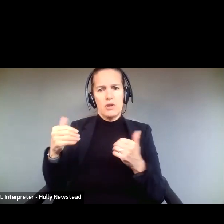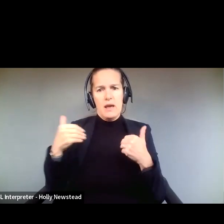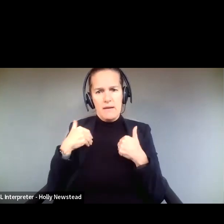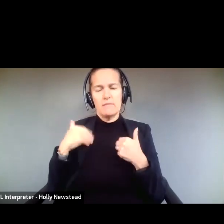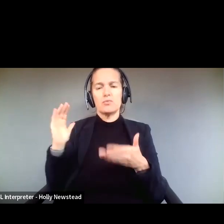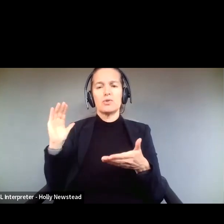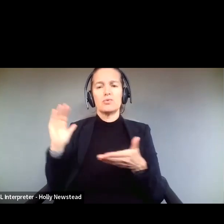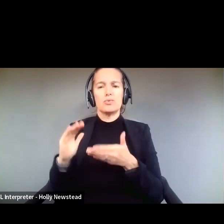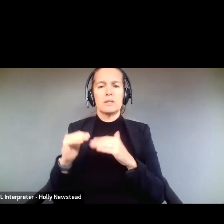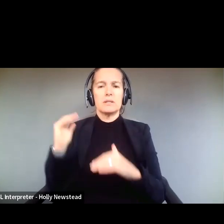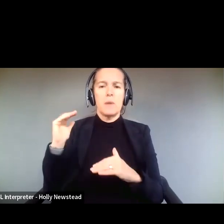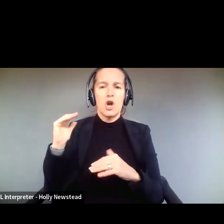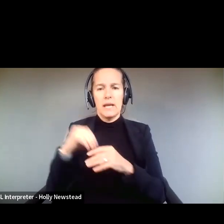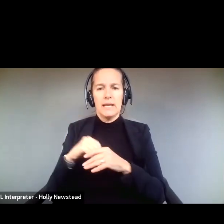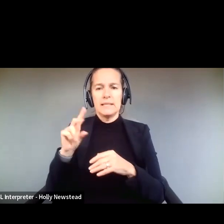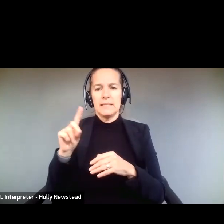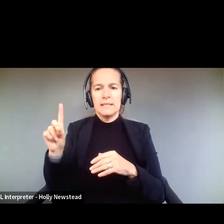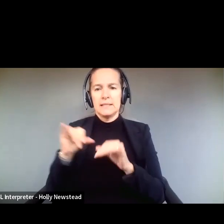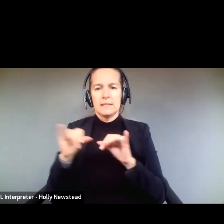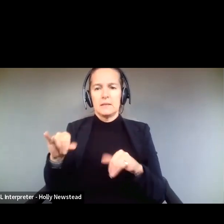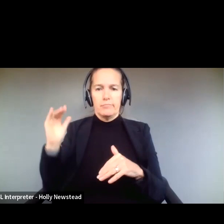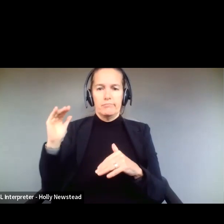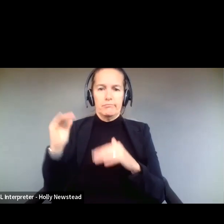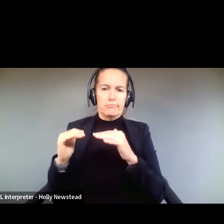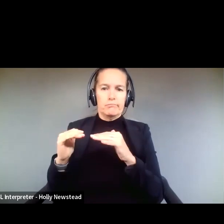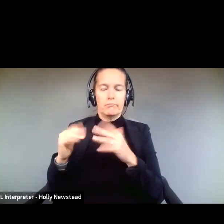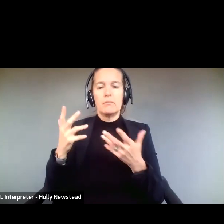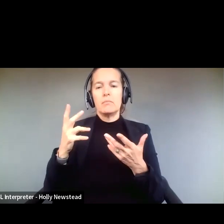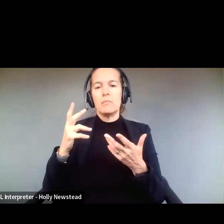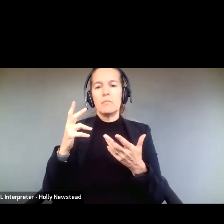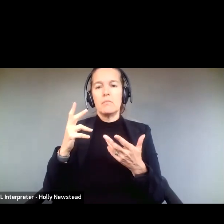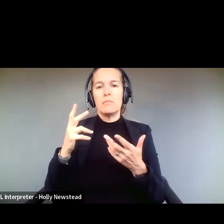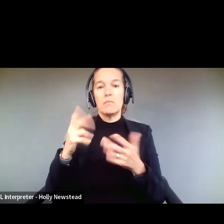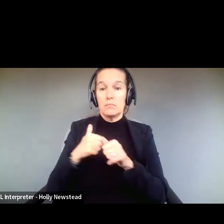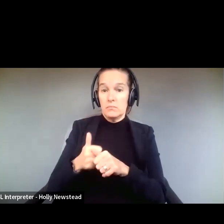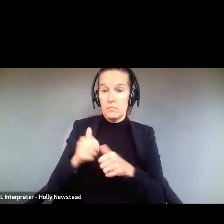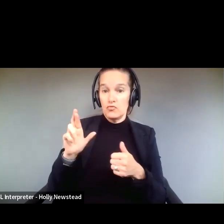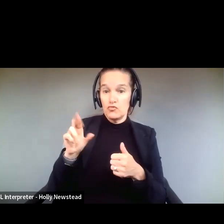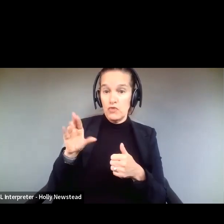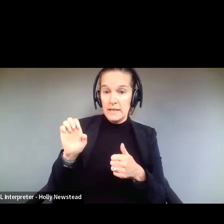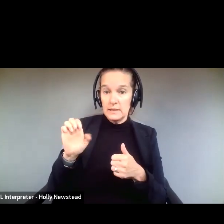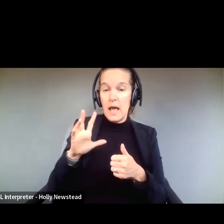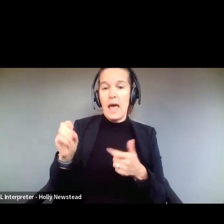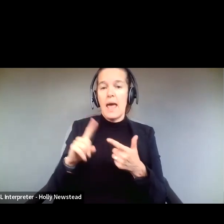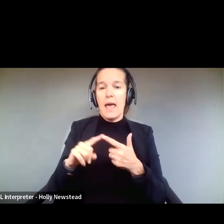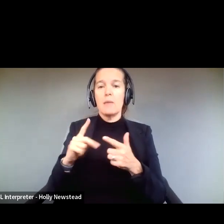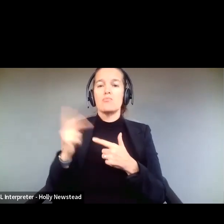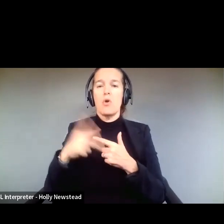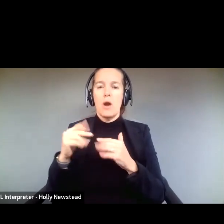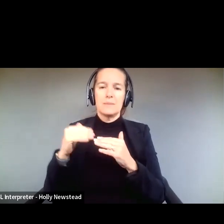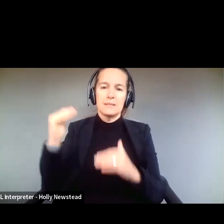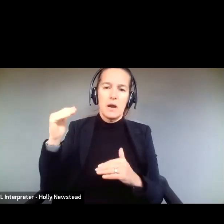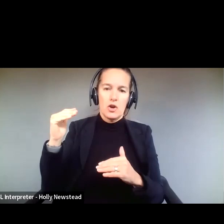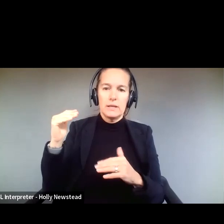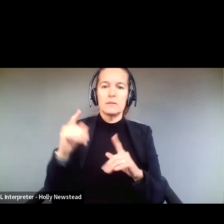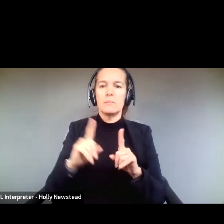DD system, both within the regional centers by race and program disparities between